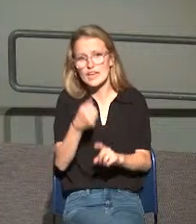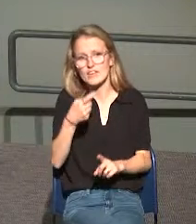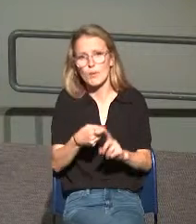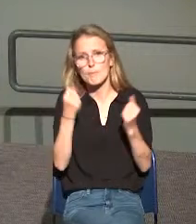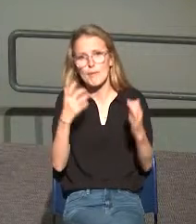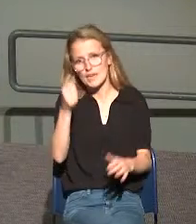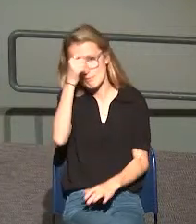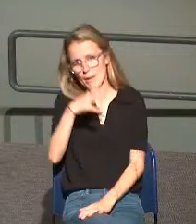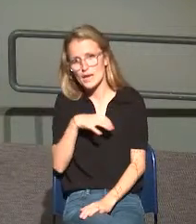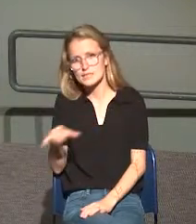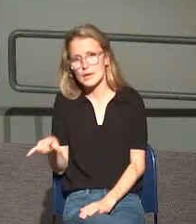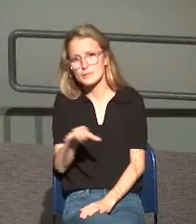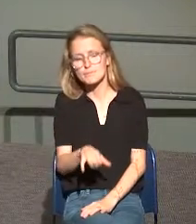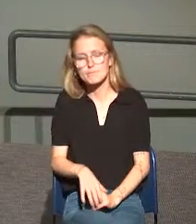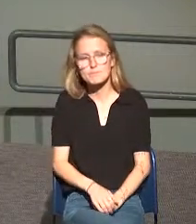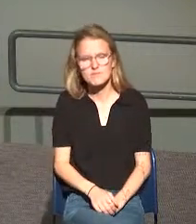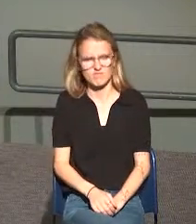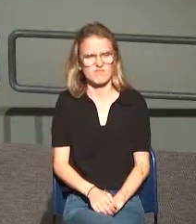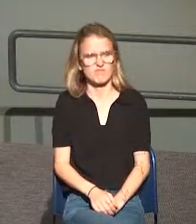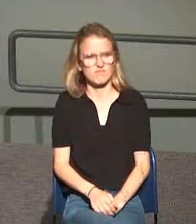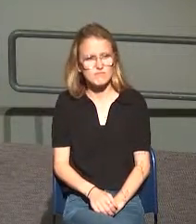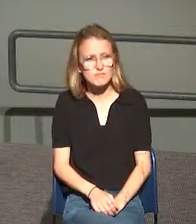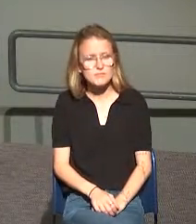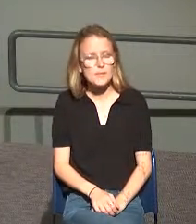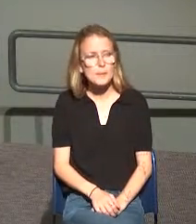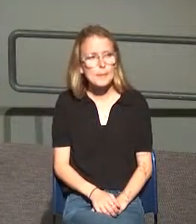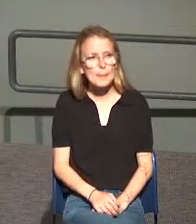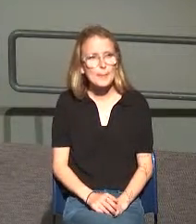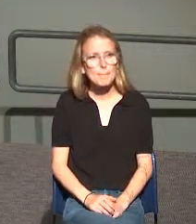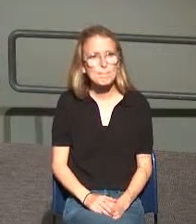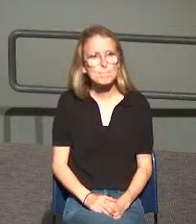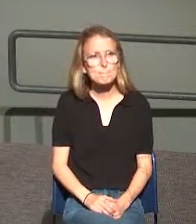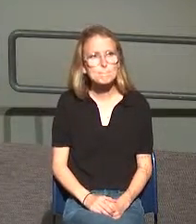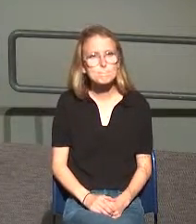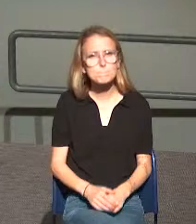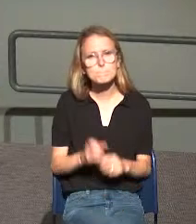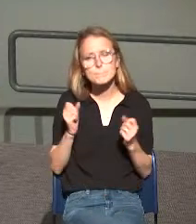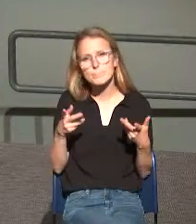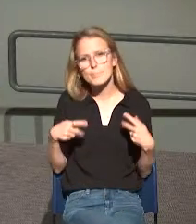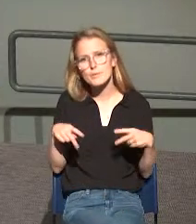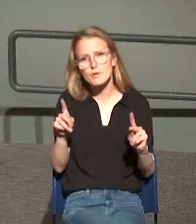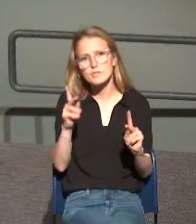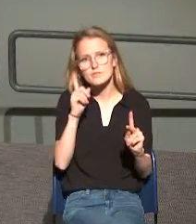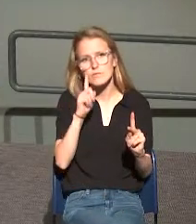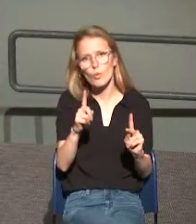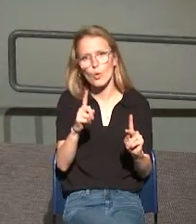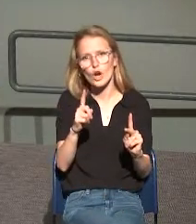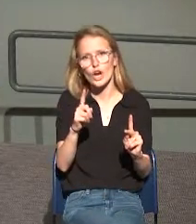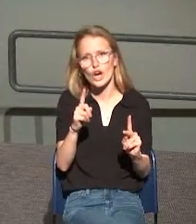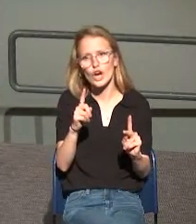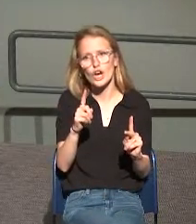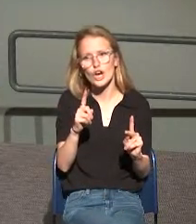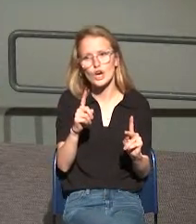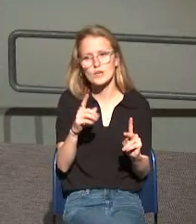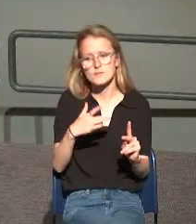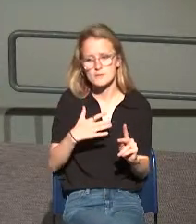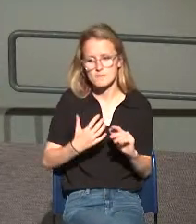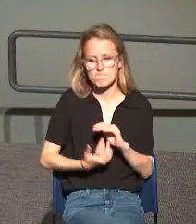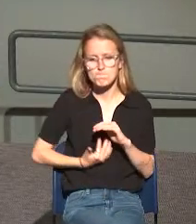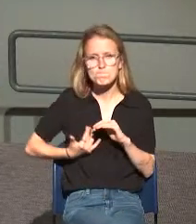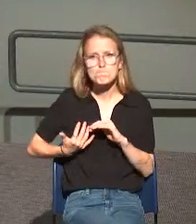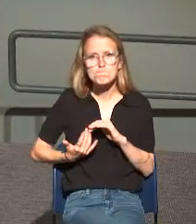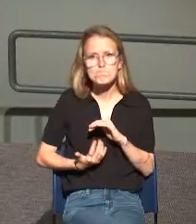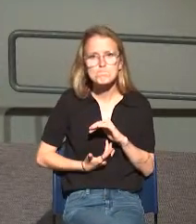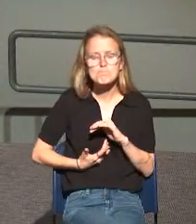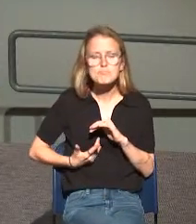well. So there were just many opportunities for resentment to build. On the